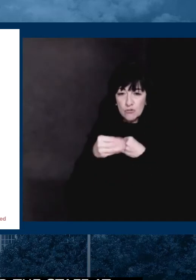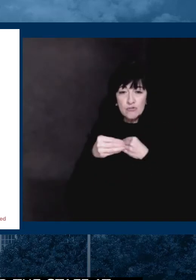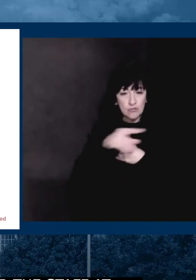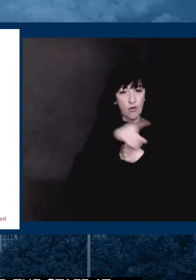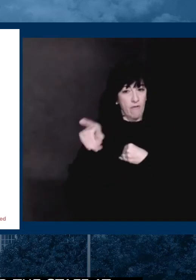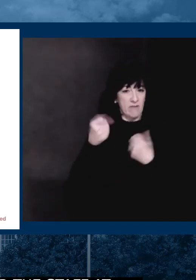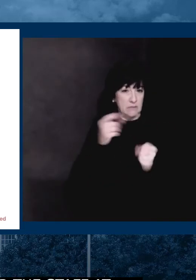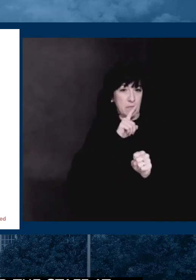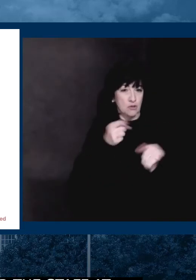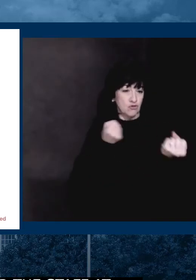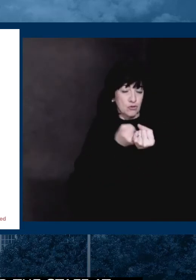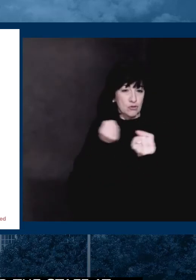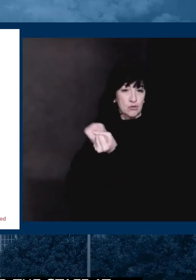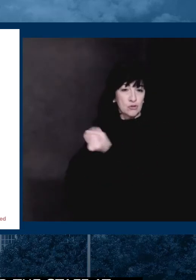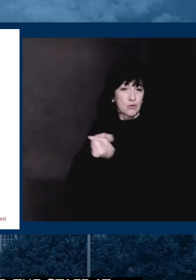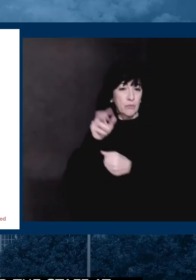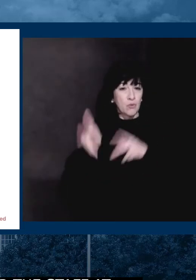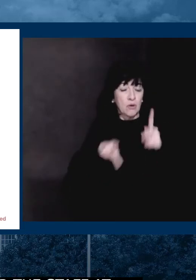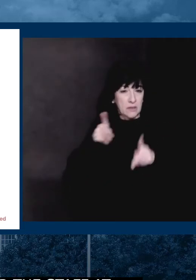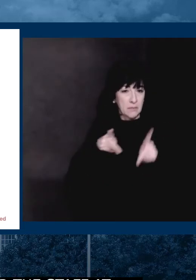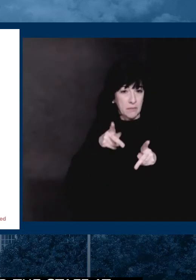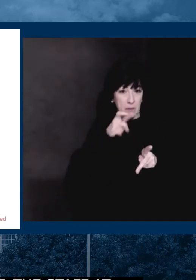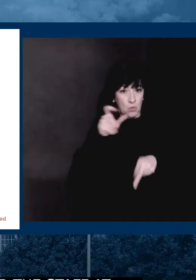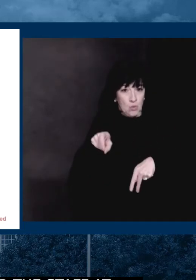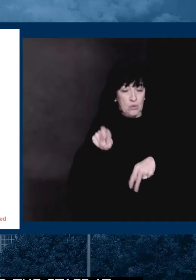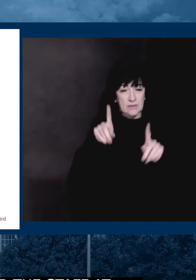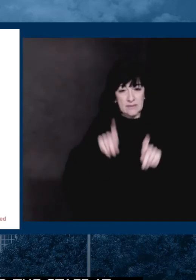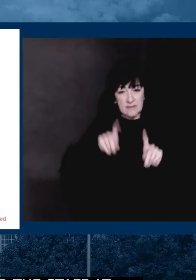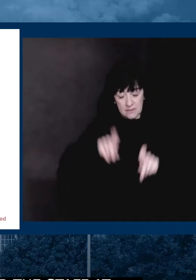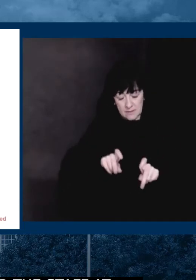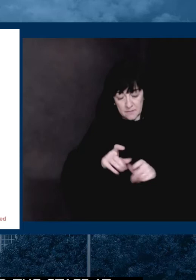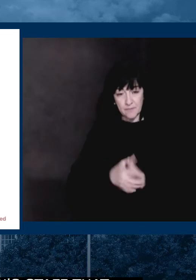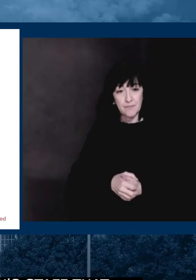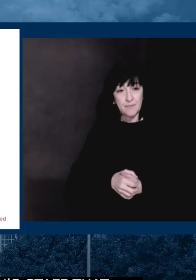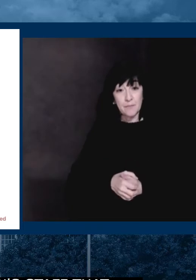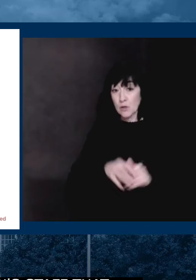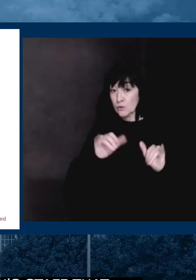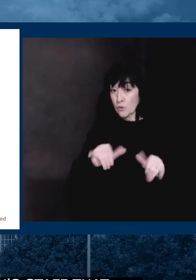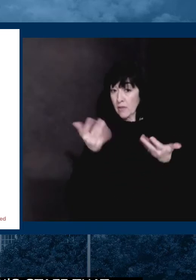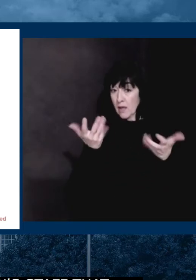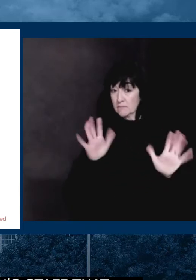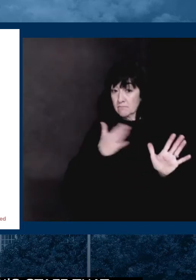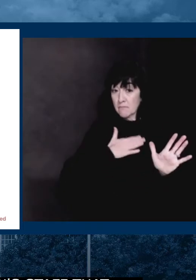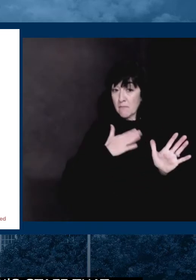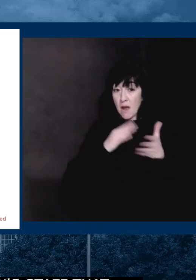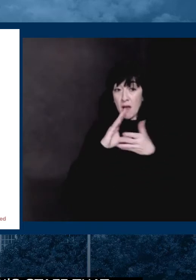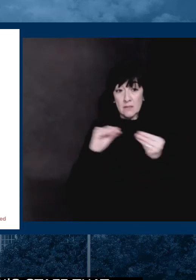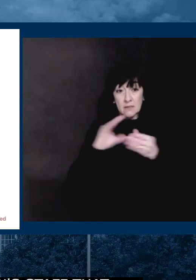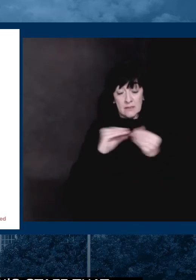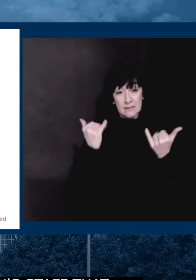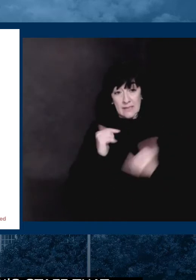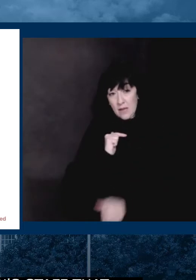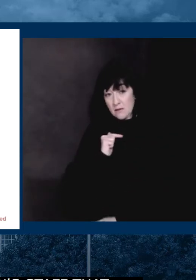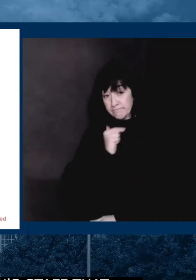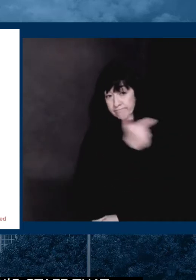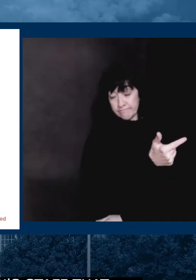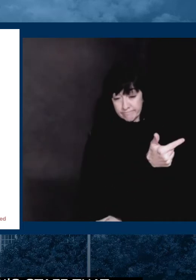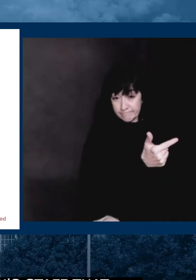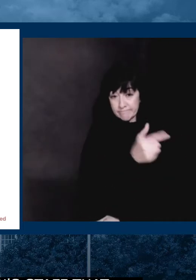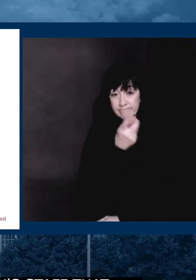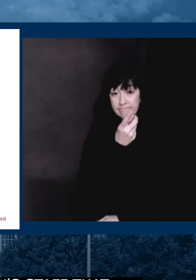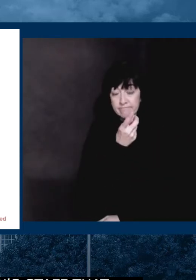public, front and center. So that is it, sir. I'm going to turn it back over to you. So thanks very much,